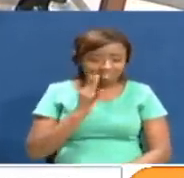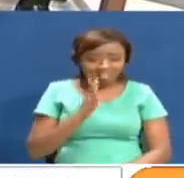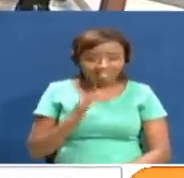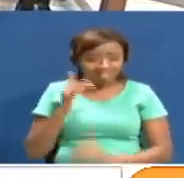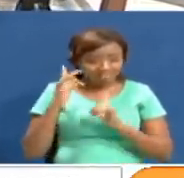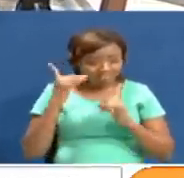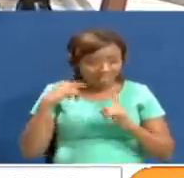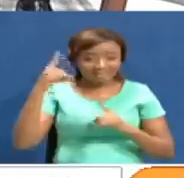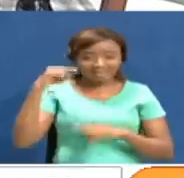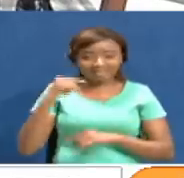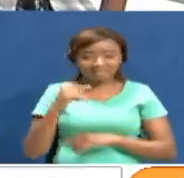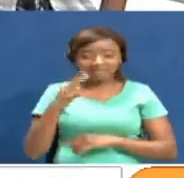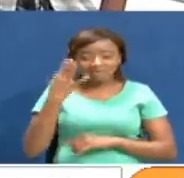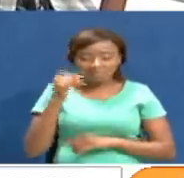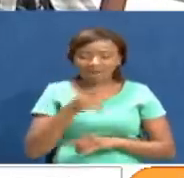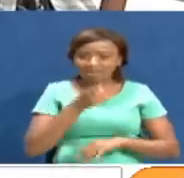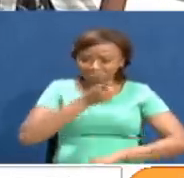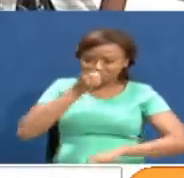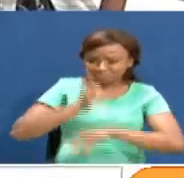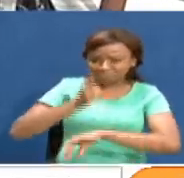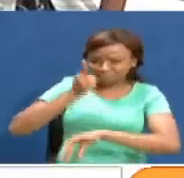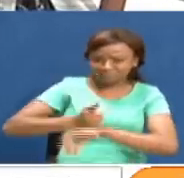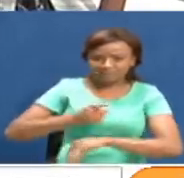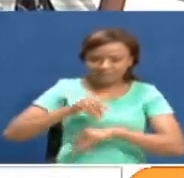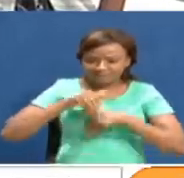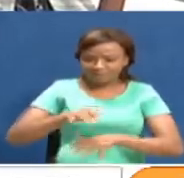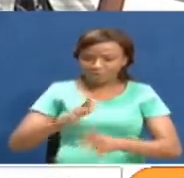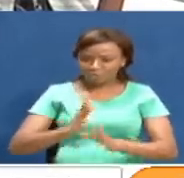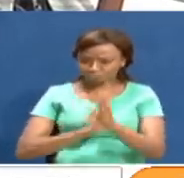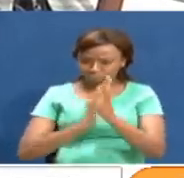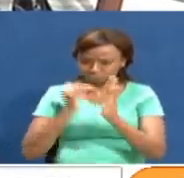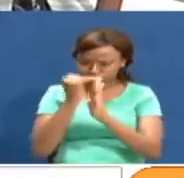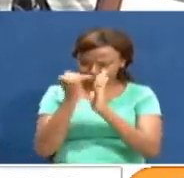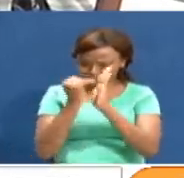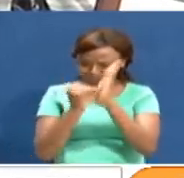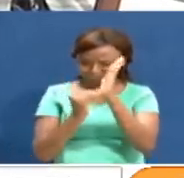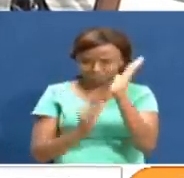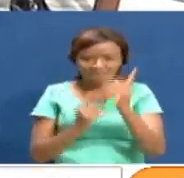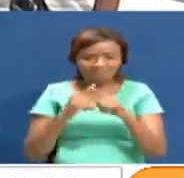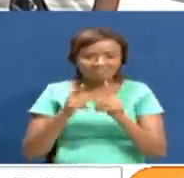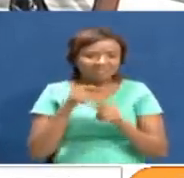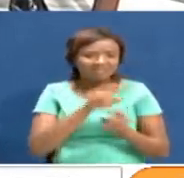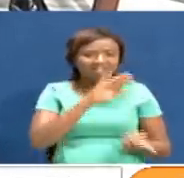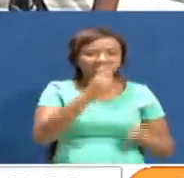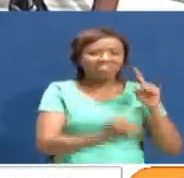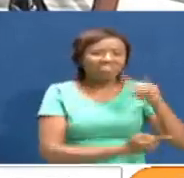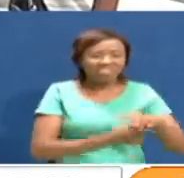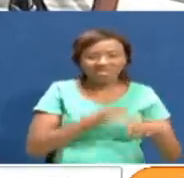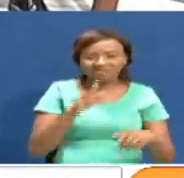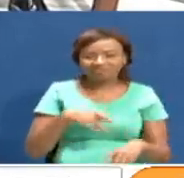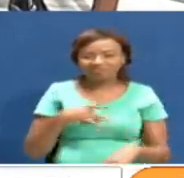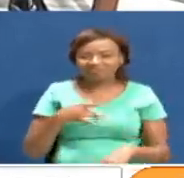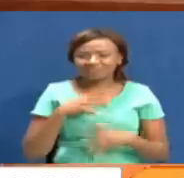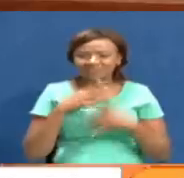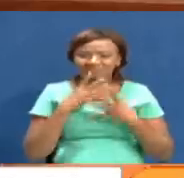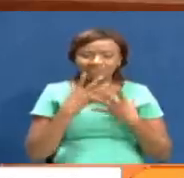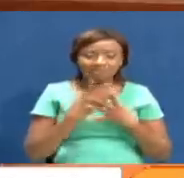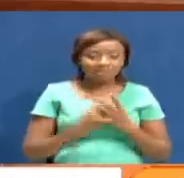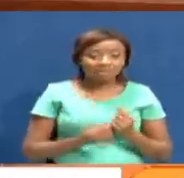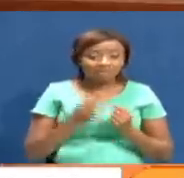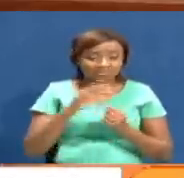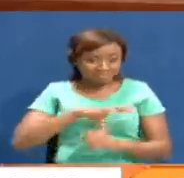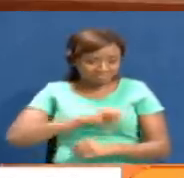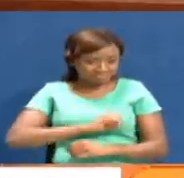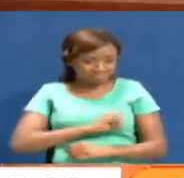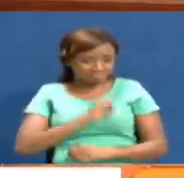is madness, especially after the discipline you are used to for 39 years. True. It's madness. What drives you? What drives me